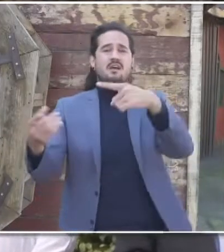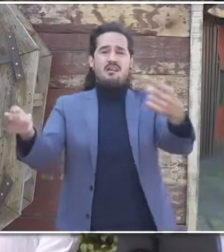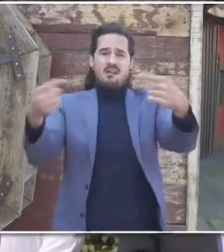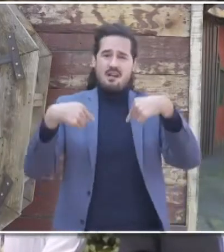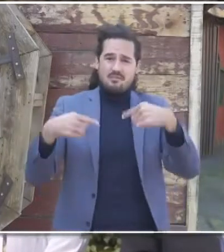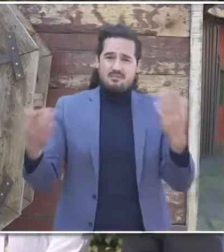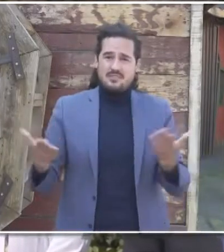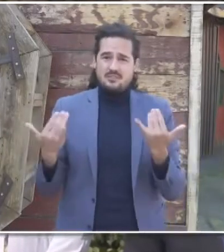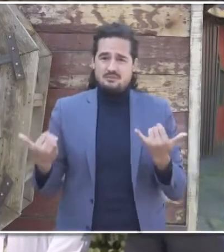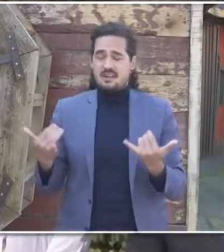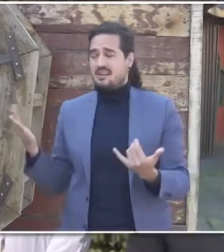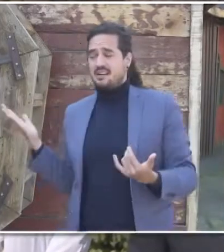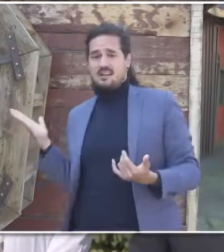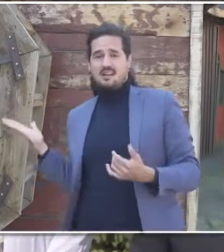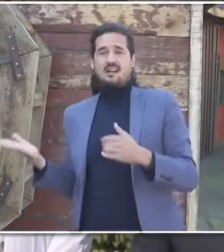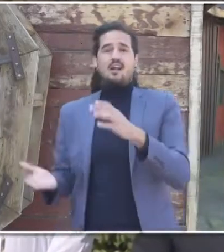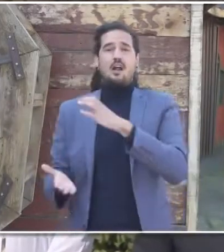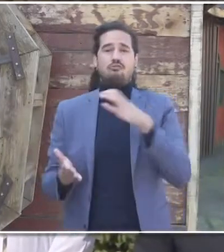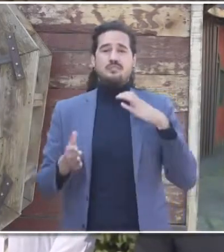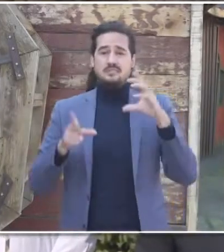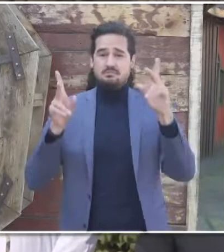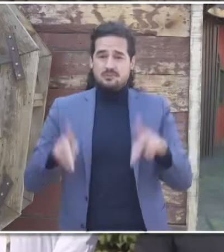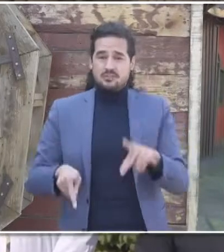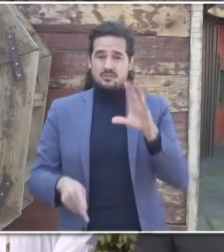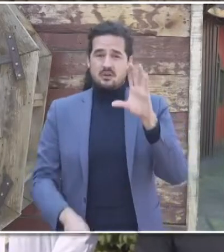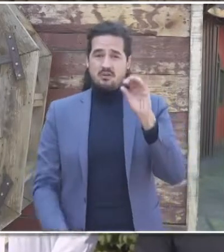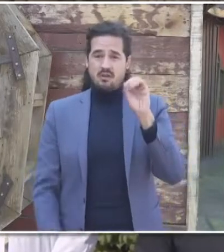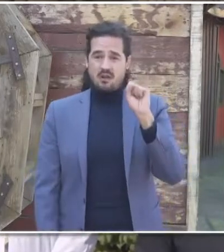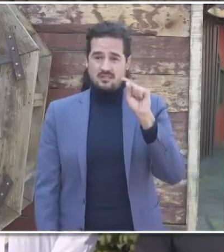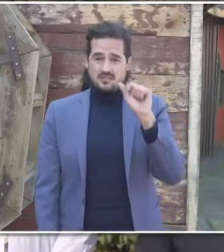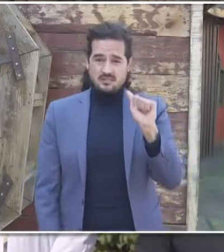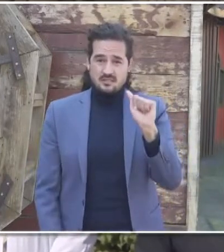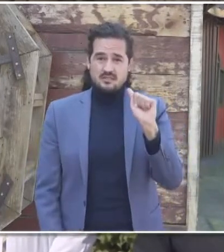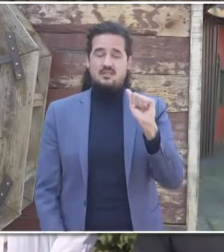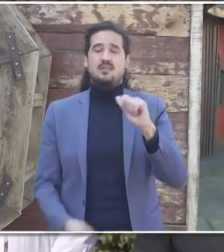Governor Newsom, Senator Hurtado, Assembly Arambula,